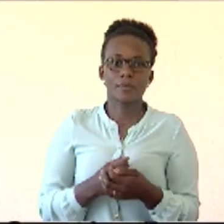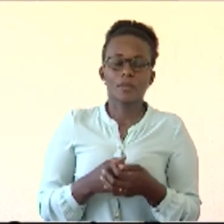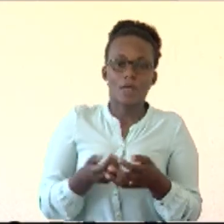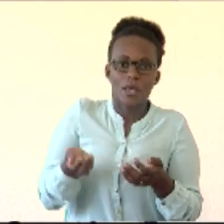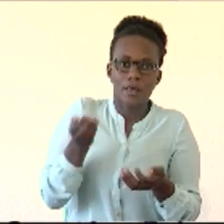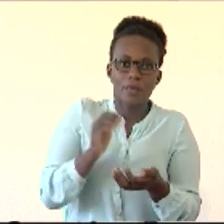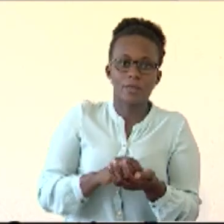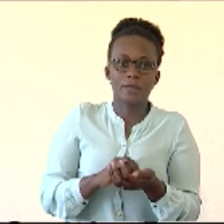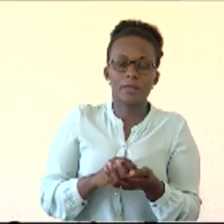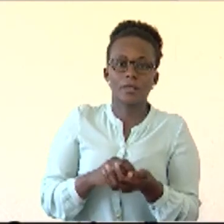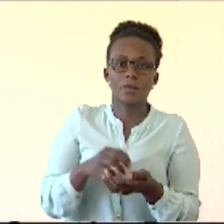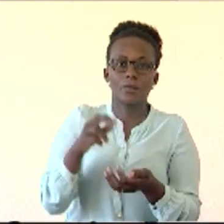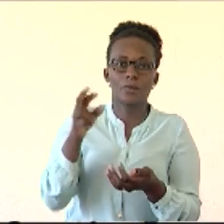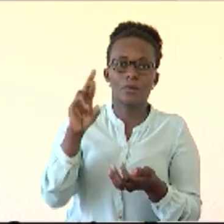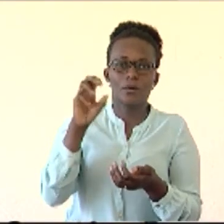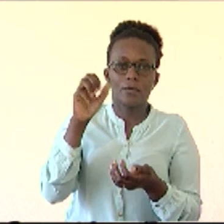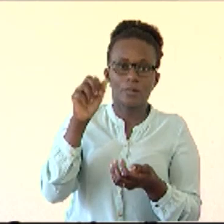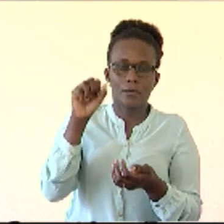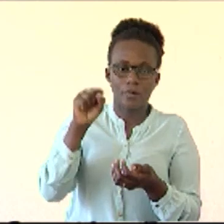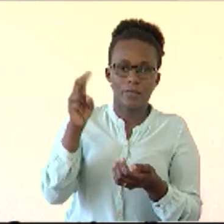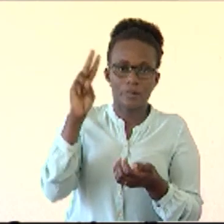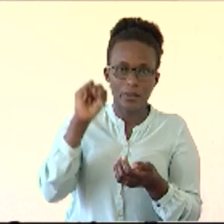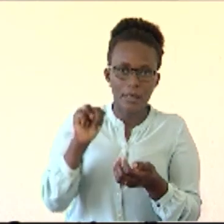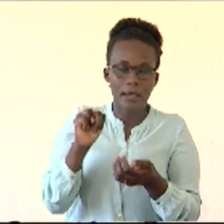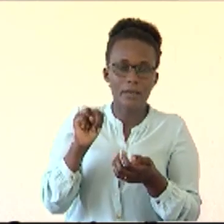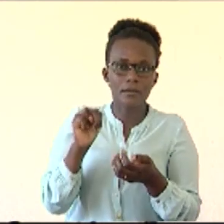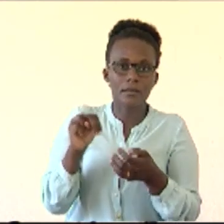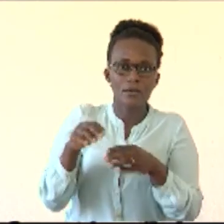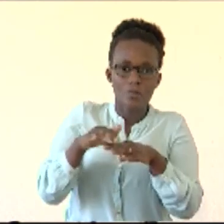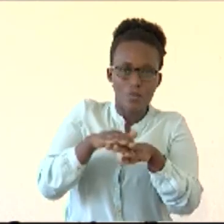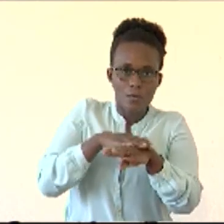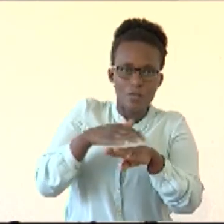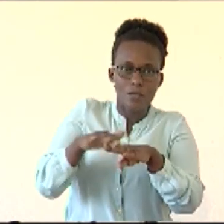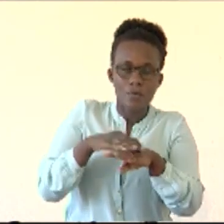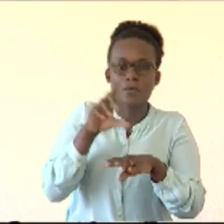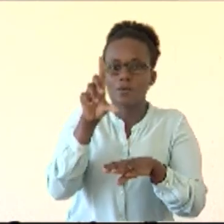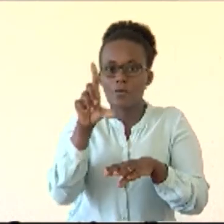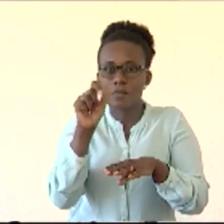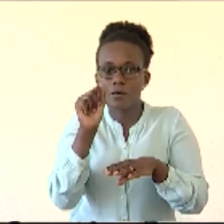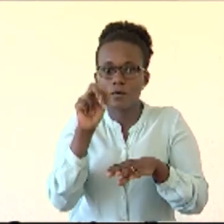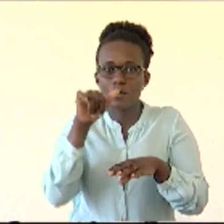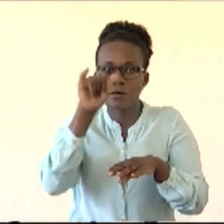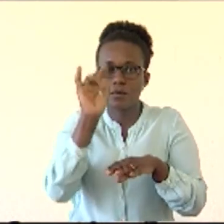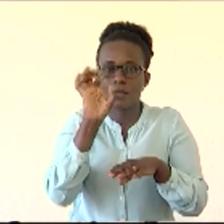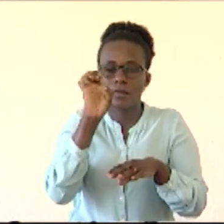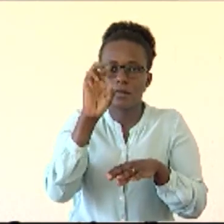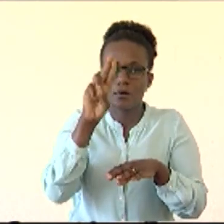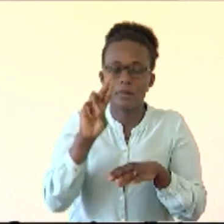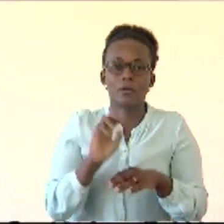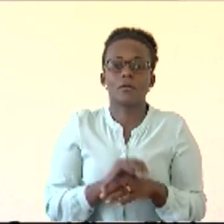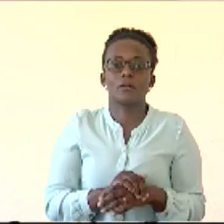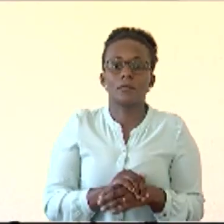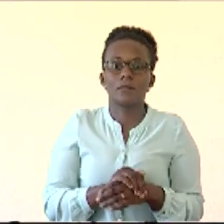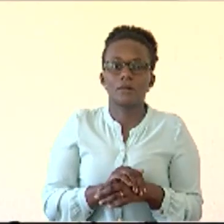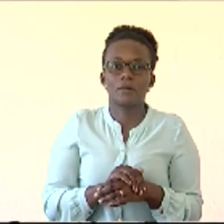the more the metal coating, the more expensive it becomes. We have substances either coated